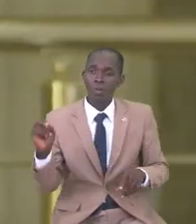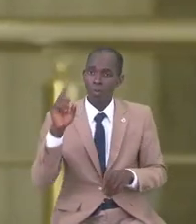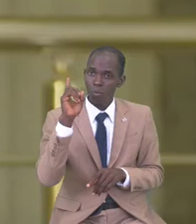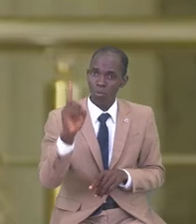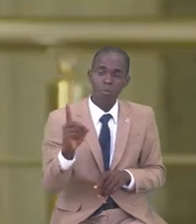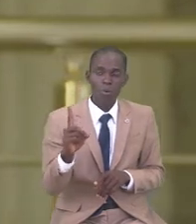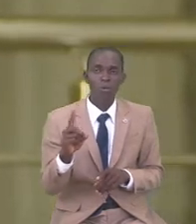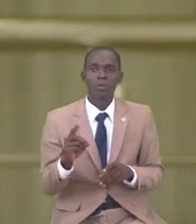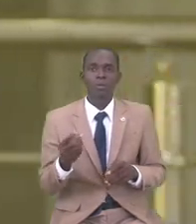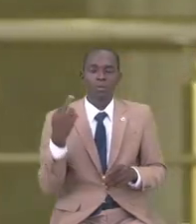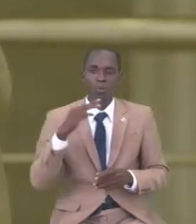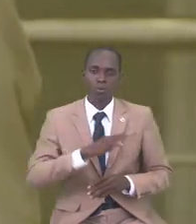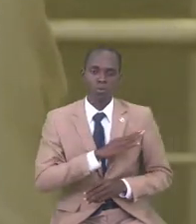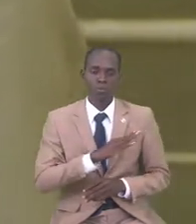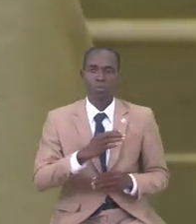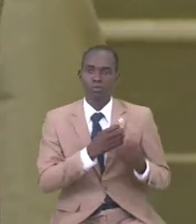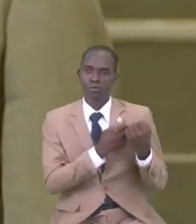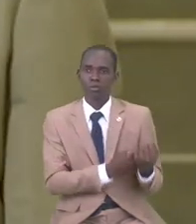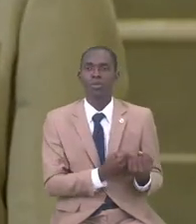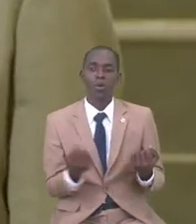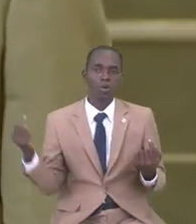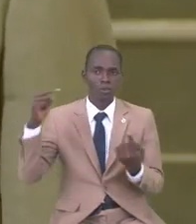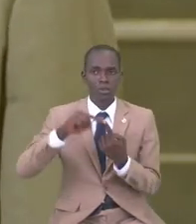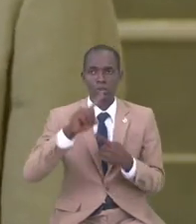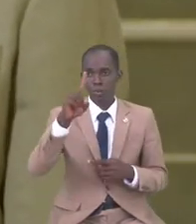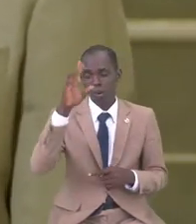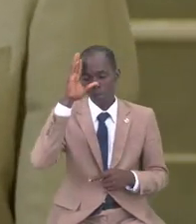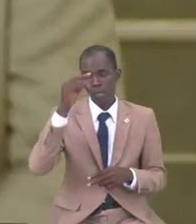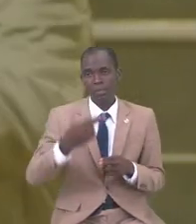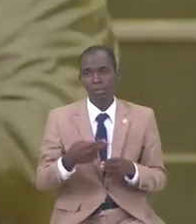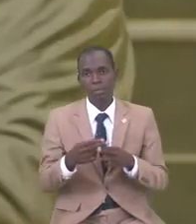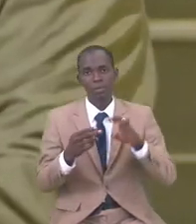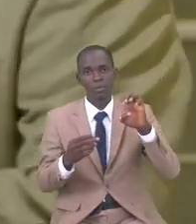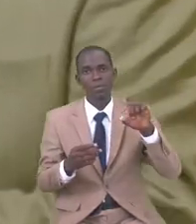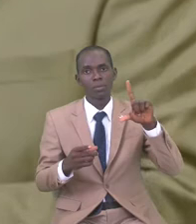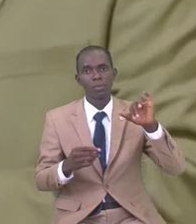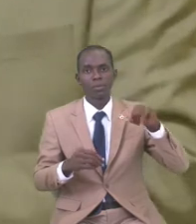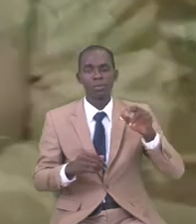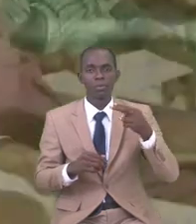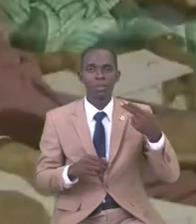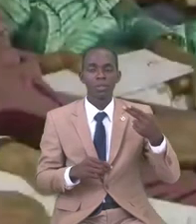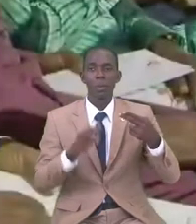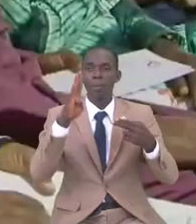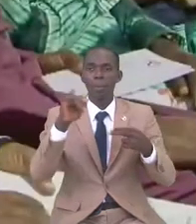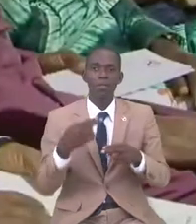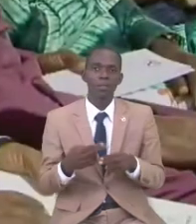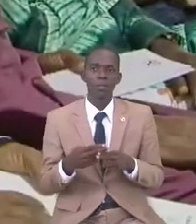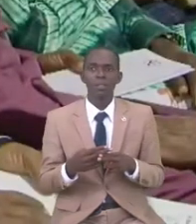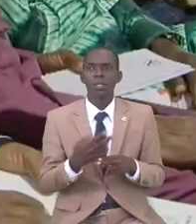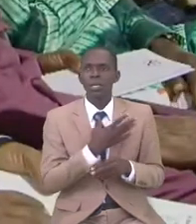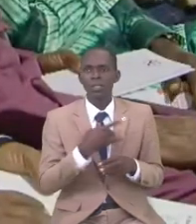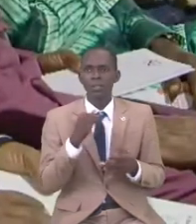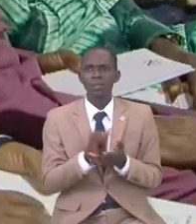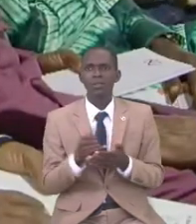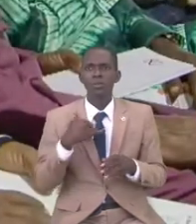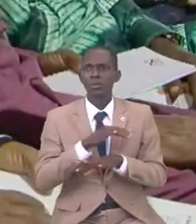stepped out until one man, Elijah by name." And it says, we don't even know the name